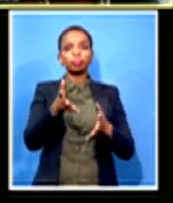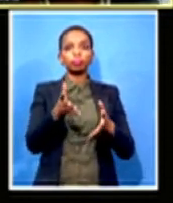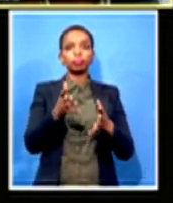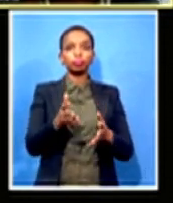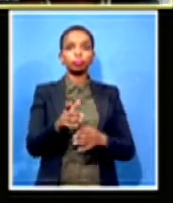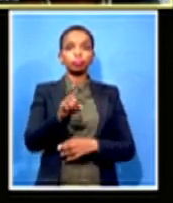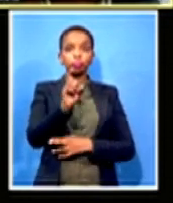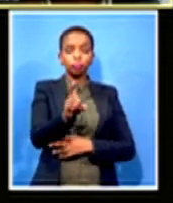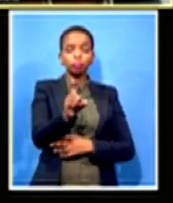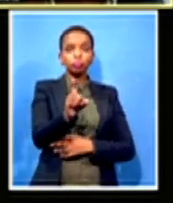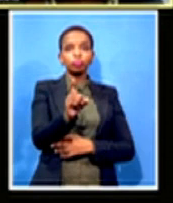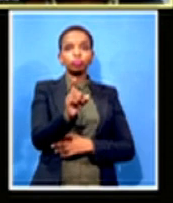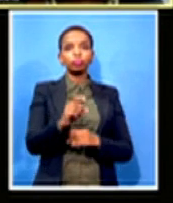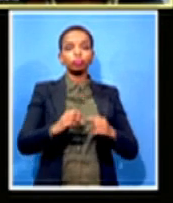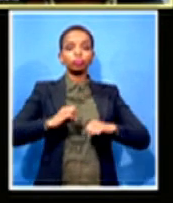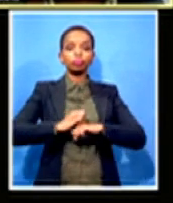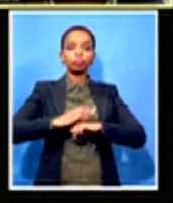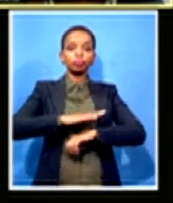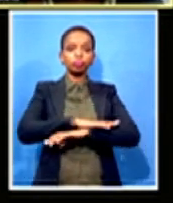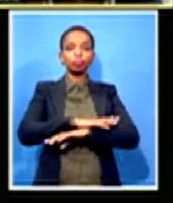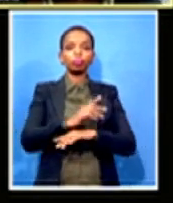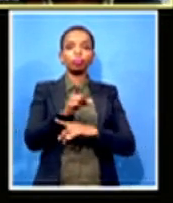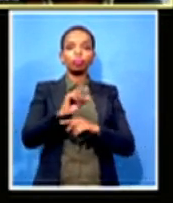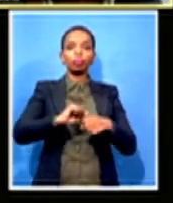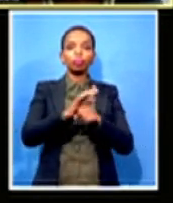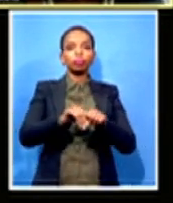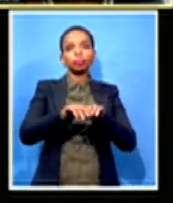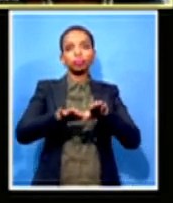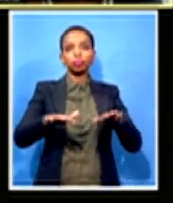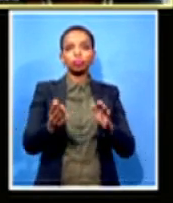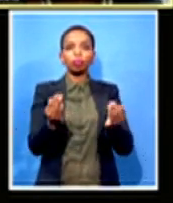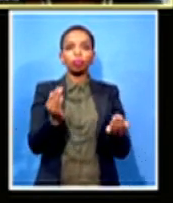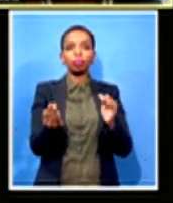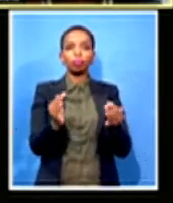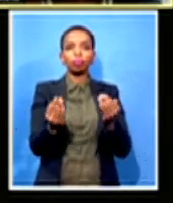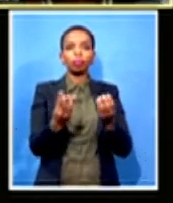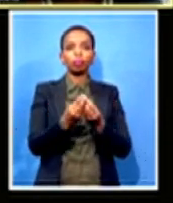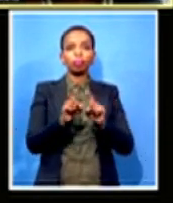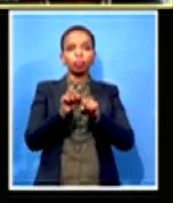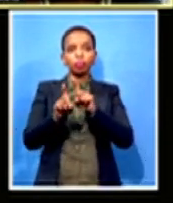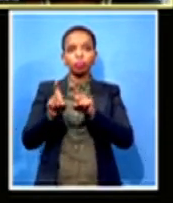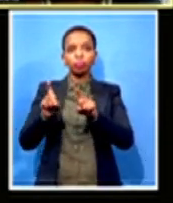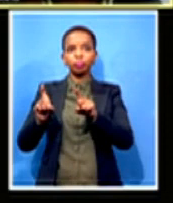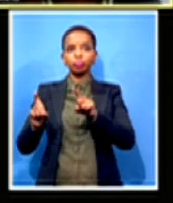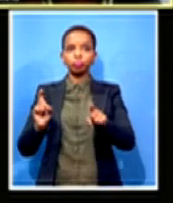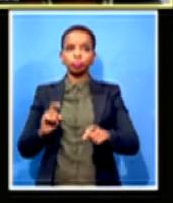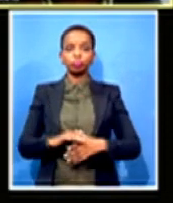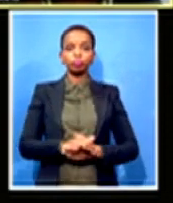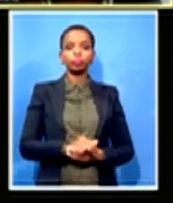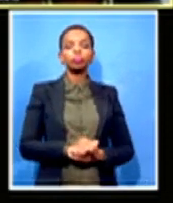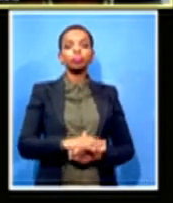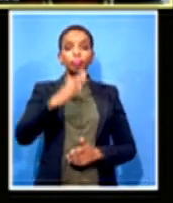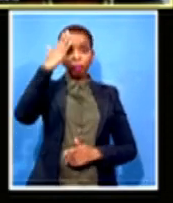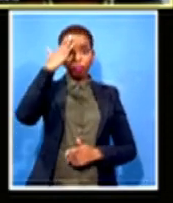with COVID-19 when compared to the rest of the population. We know from other viral infections, children who have heart diseases,